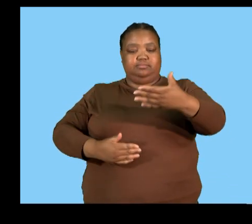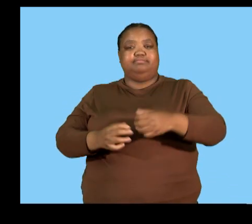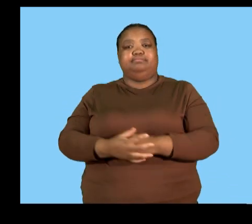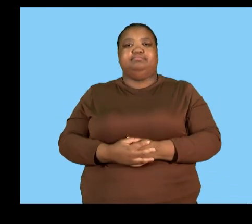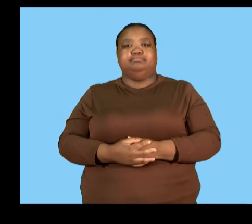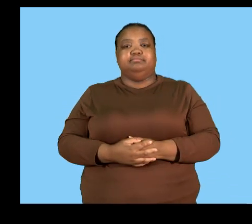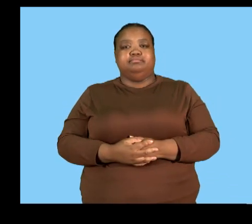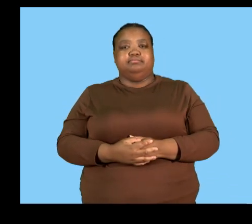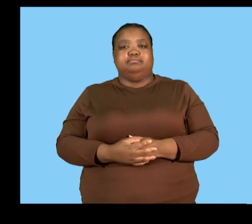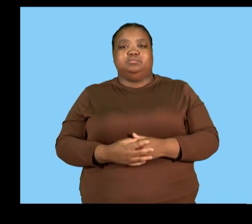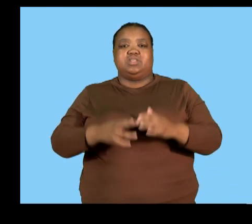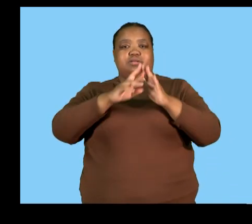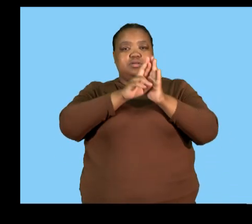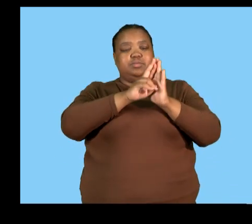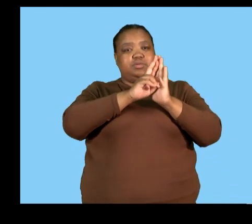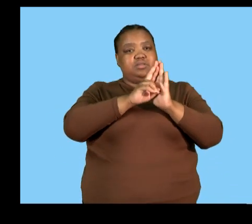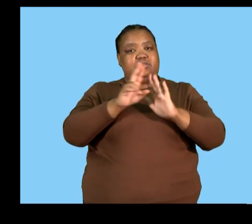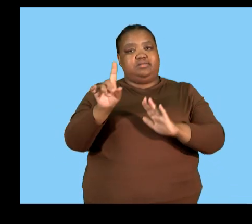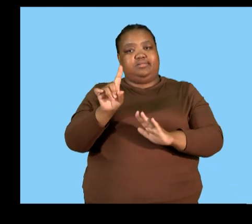will represent